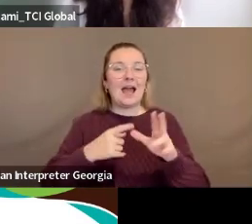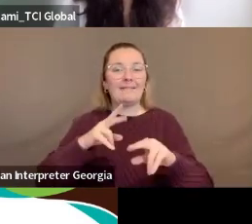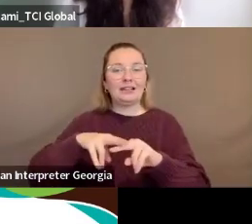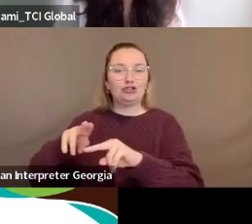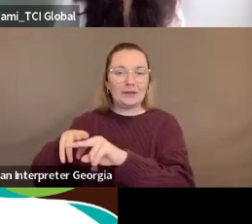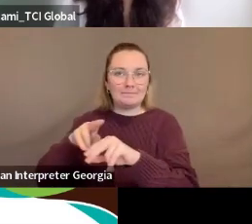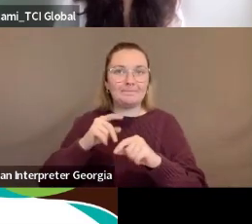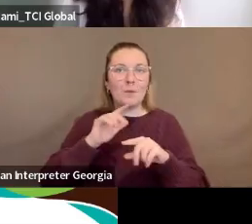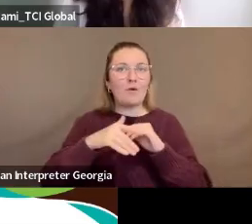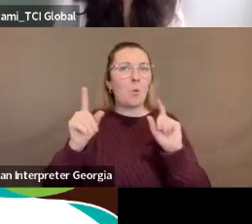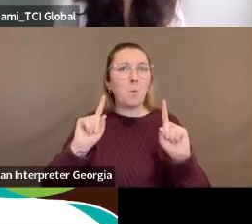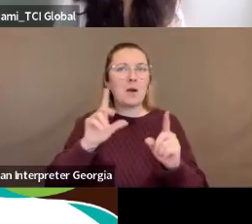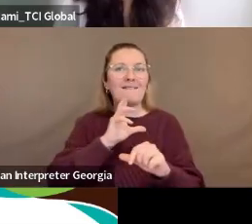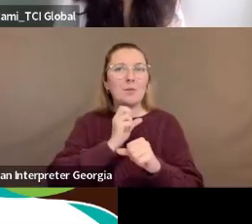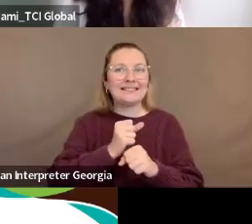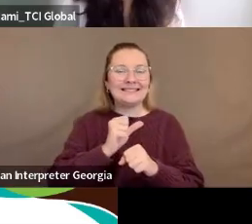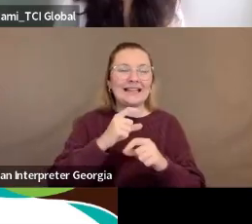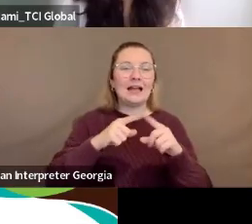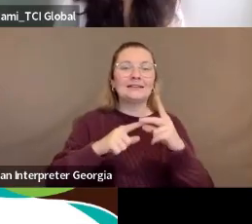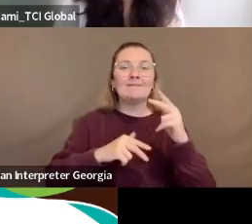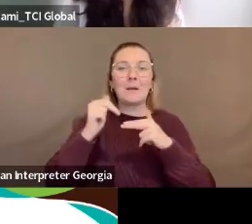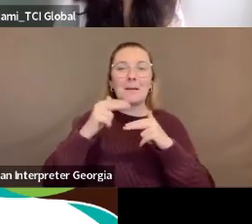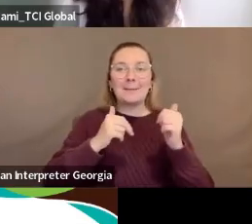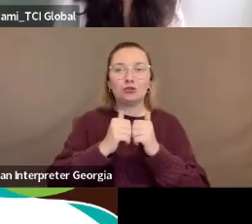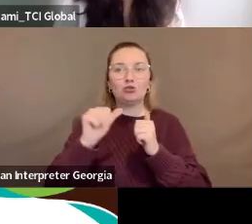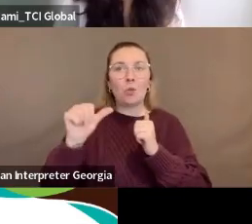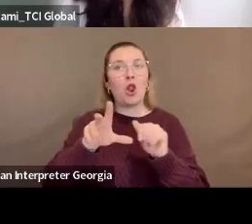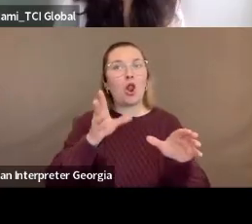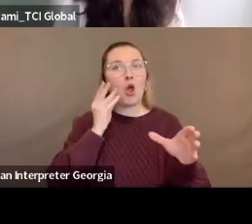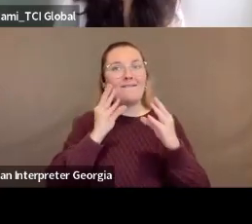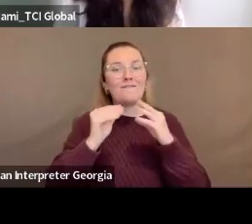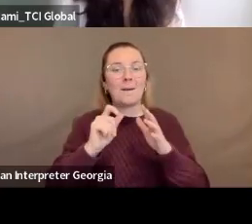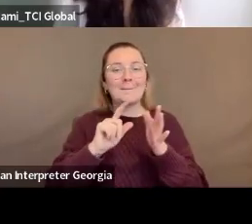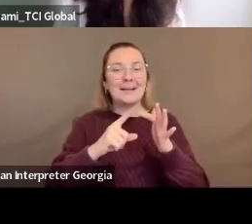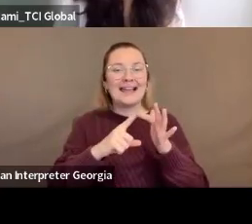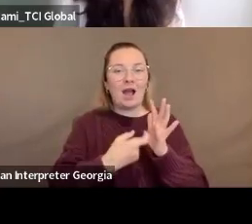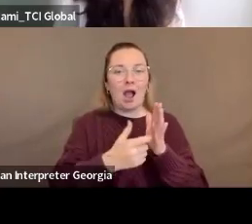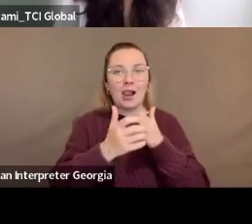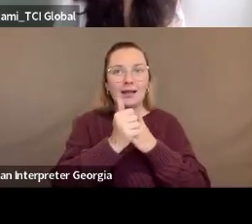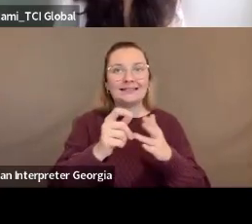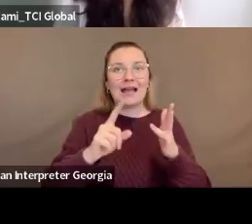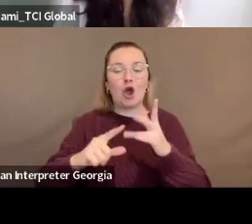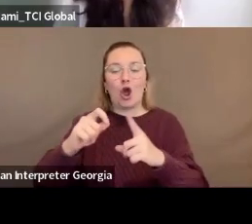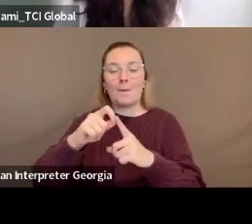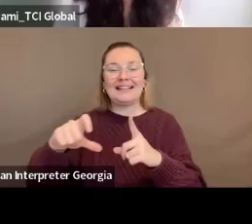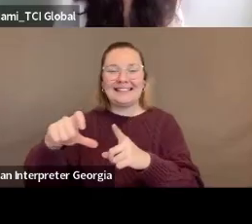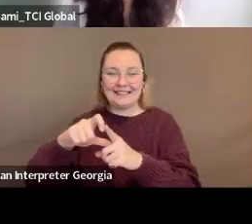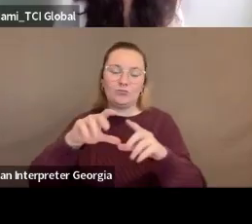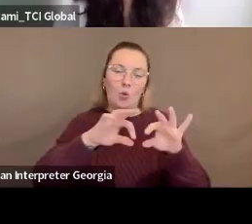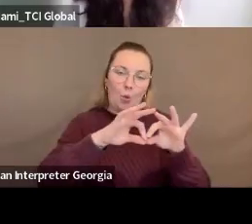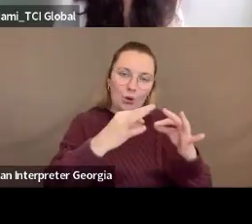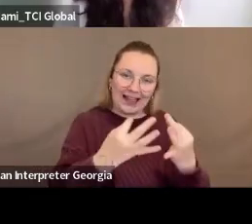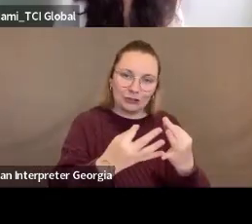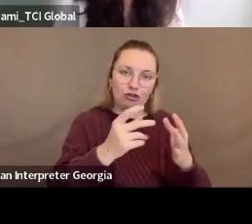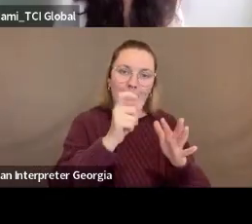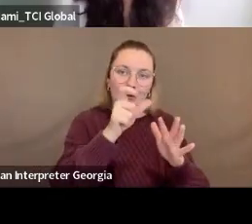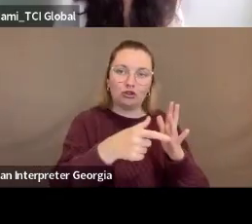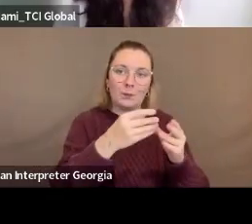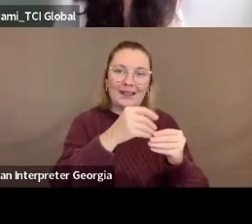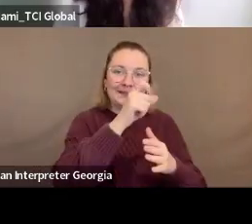around what should governments and development partners learn from peer-led and OPD, so organisations of persons